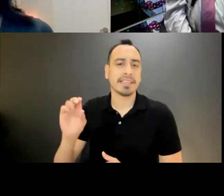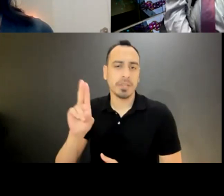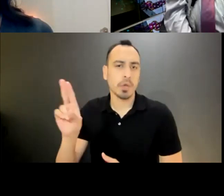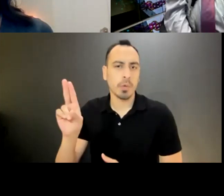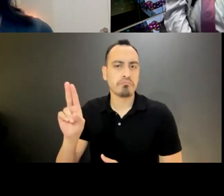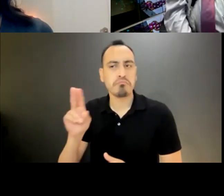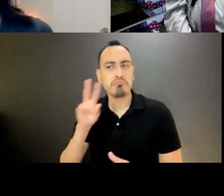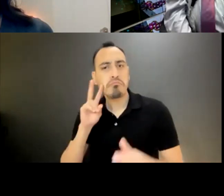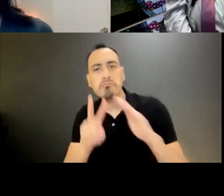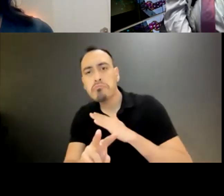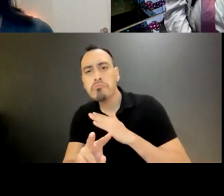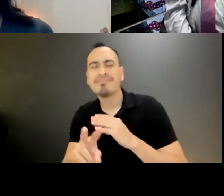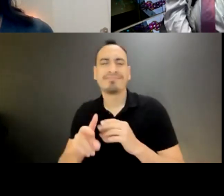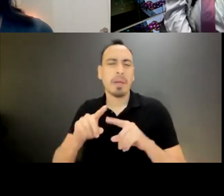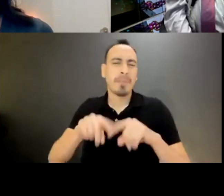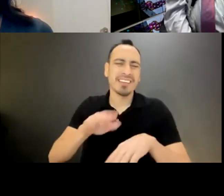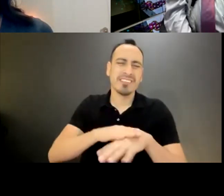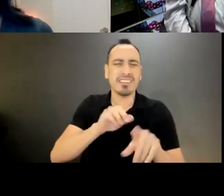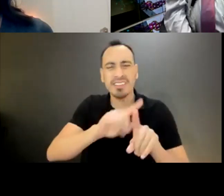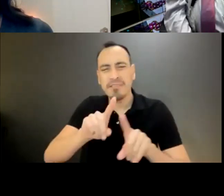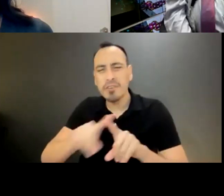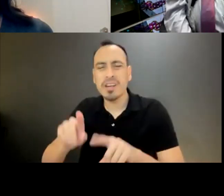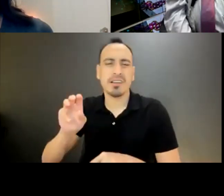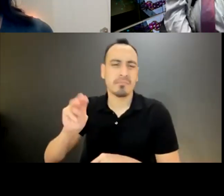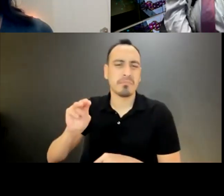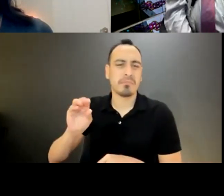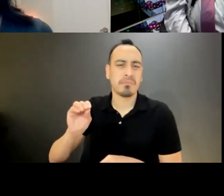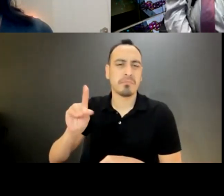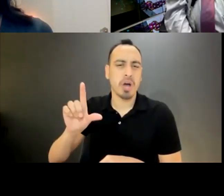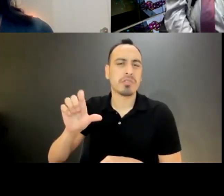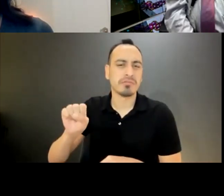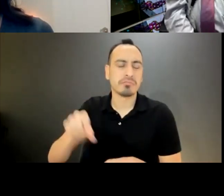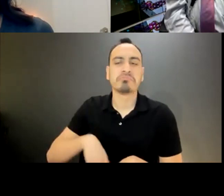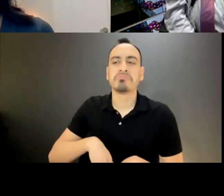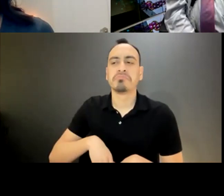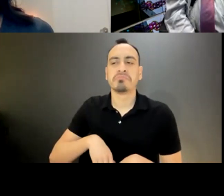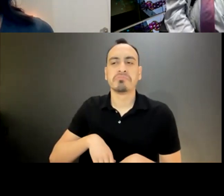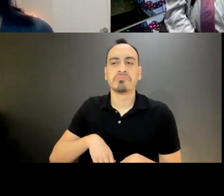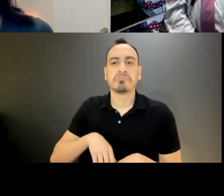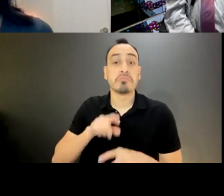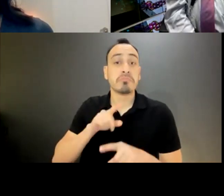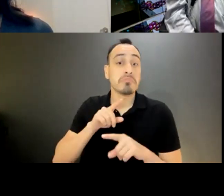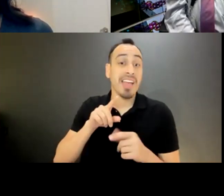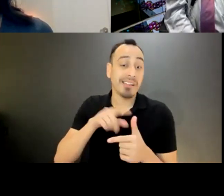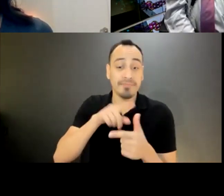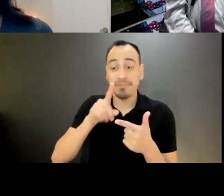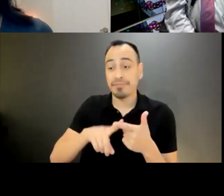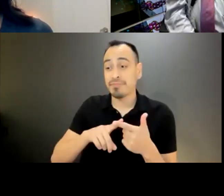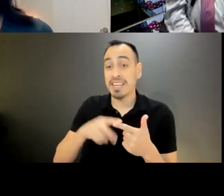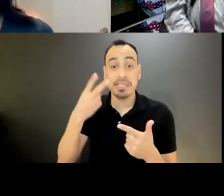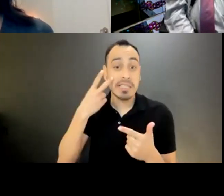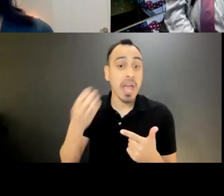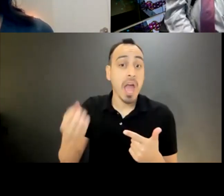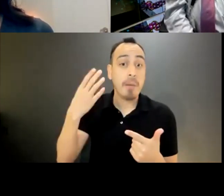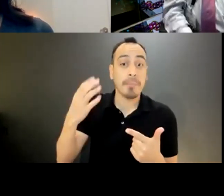on some modeling. And it's also based on factors such as looking at how many cases are coming